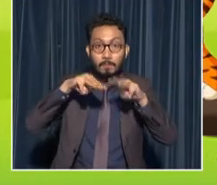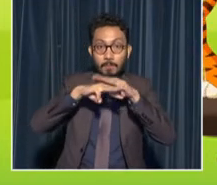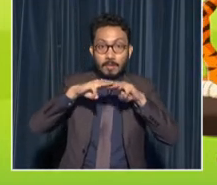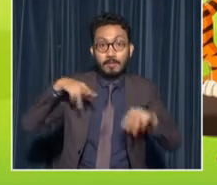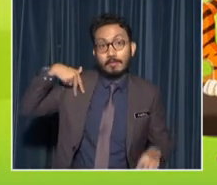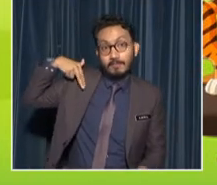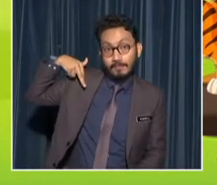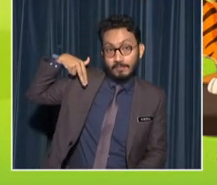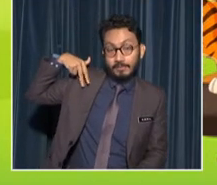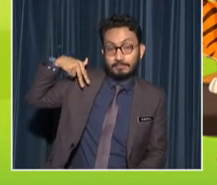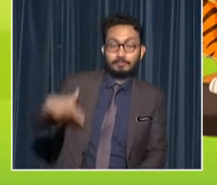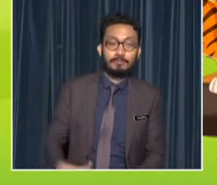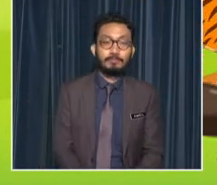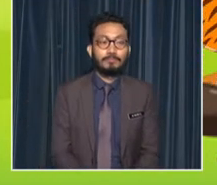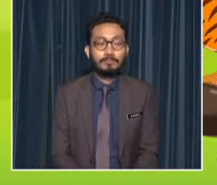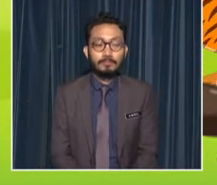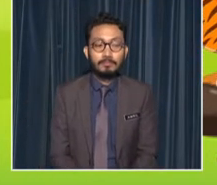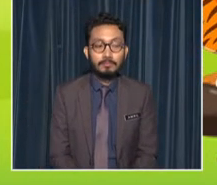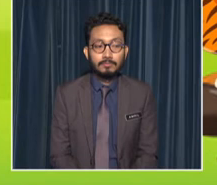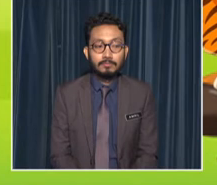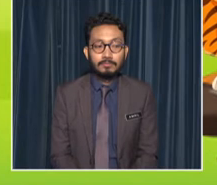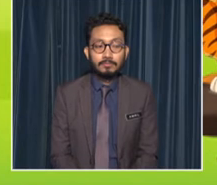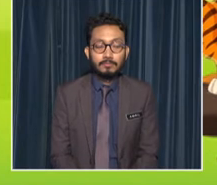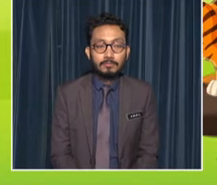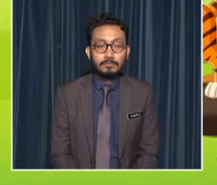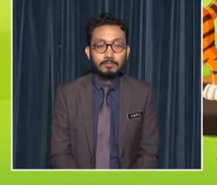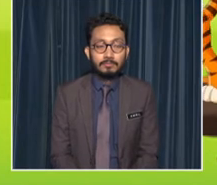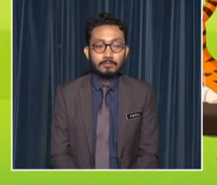and webbed feet.